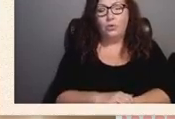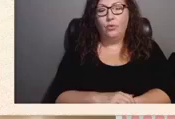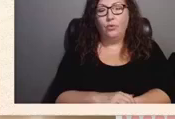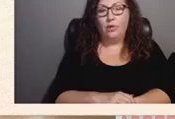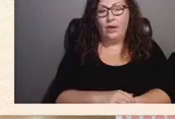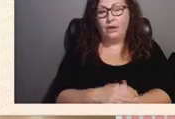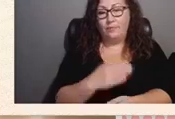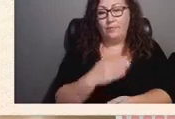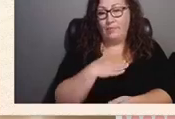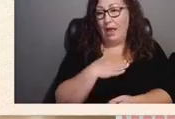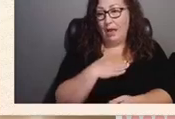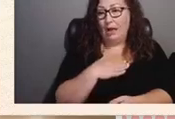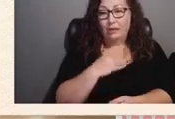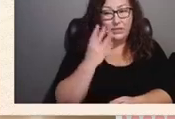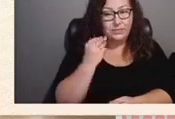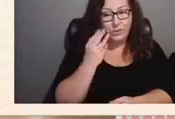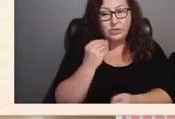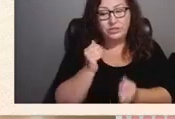encounters with